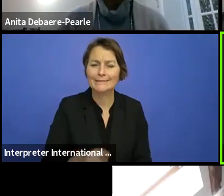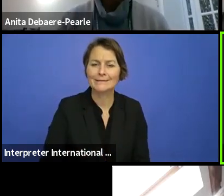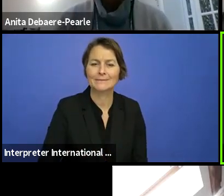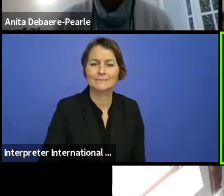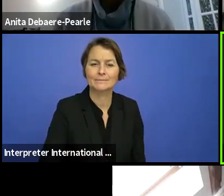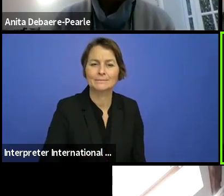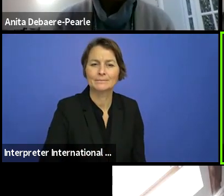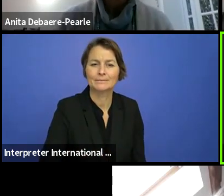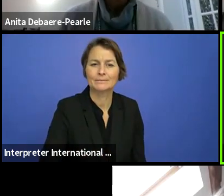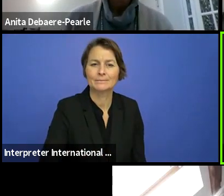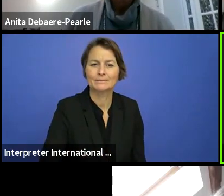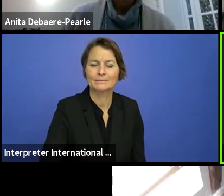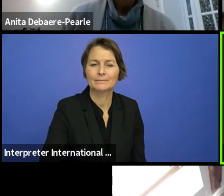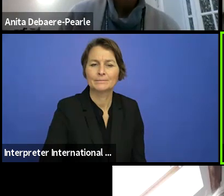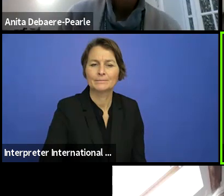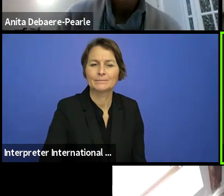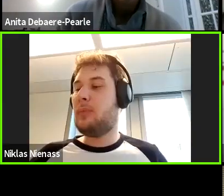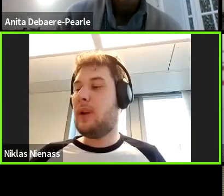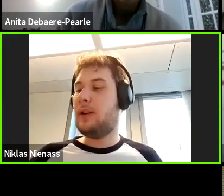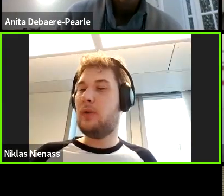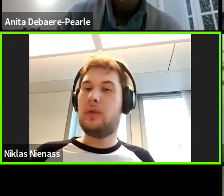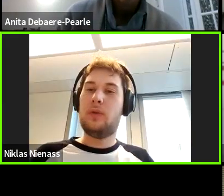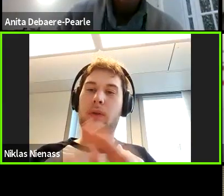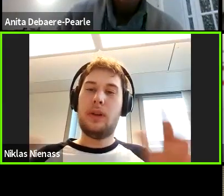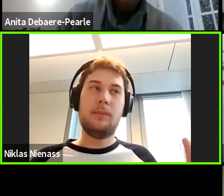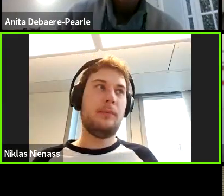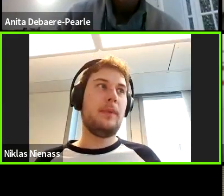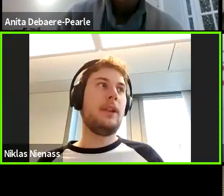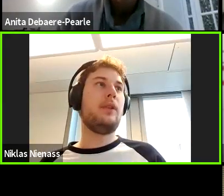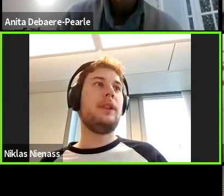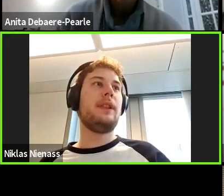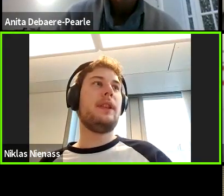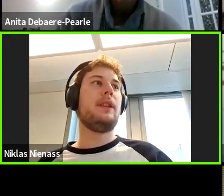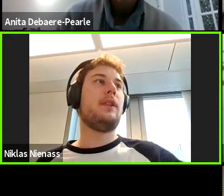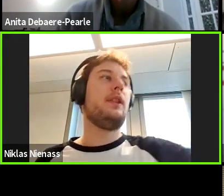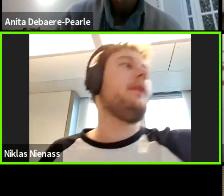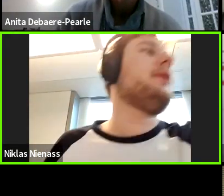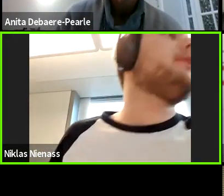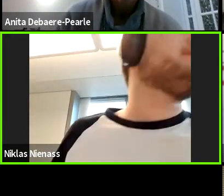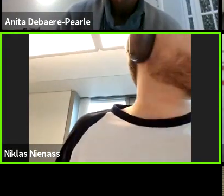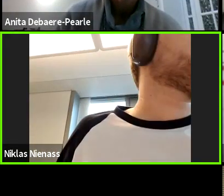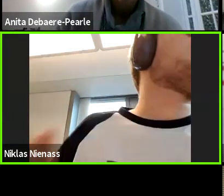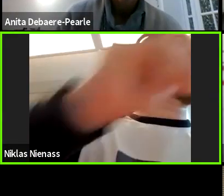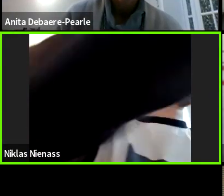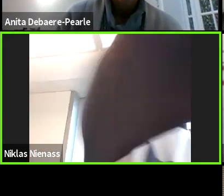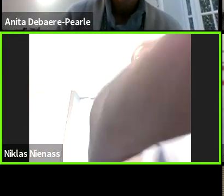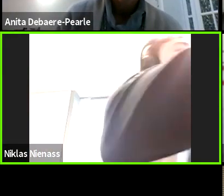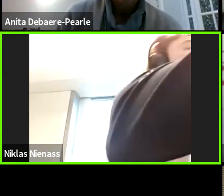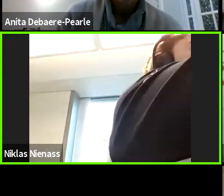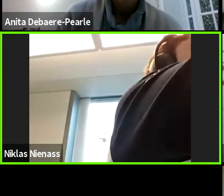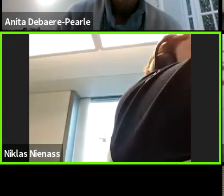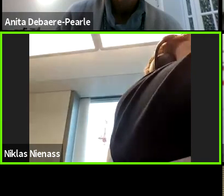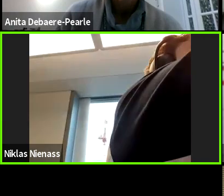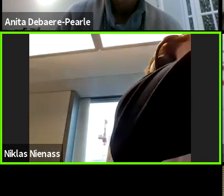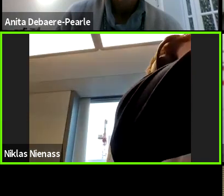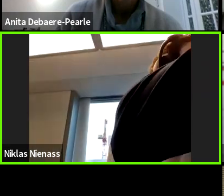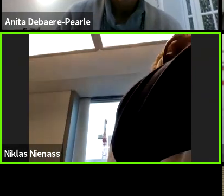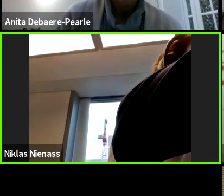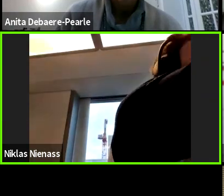I'll give it a try at least. I don't know if there's a plan to increase the. Sorry, I need to shut this down for a